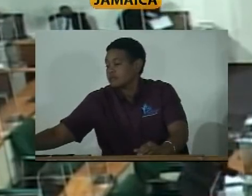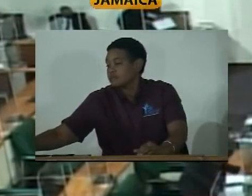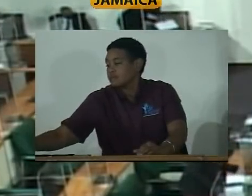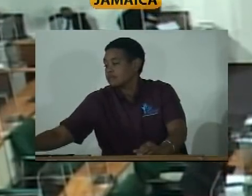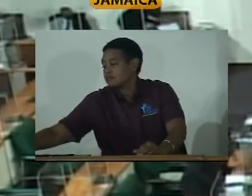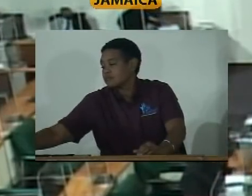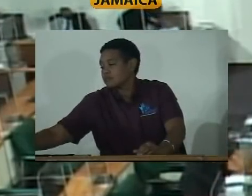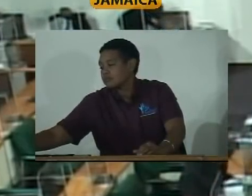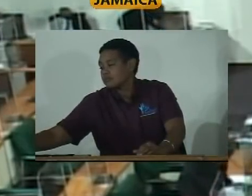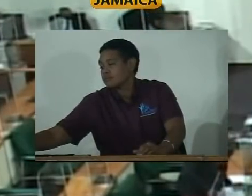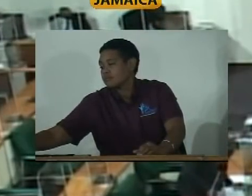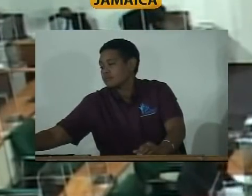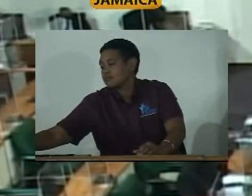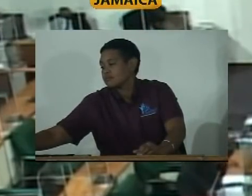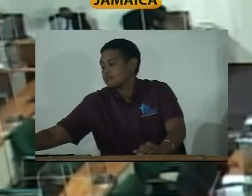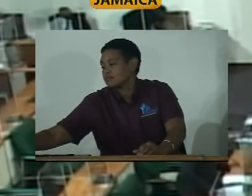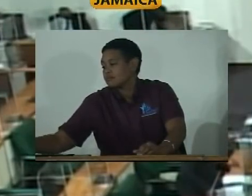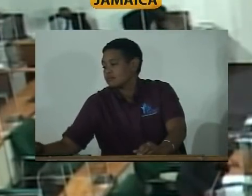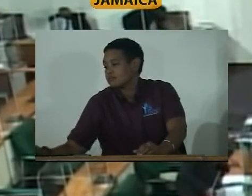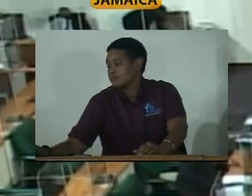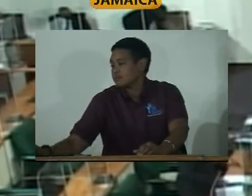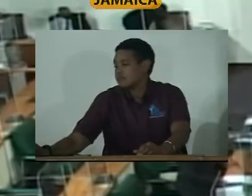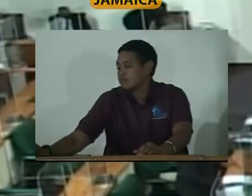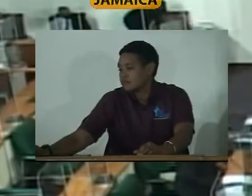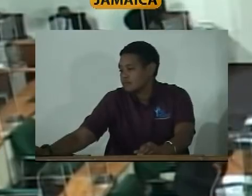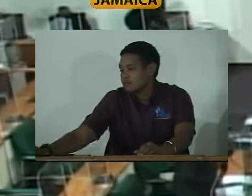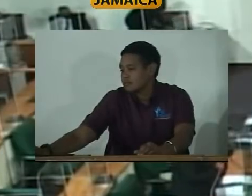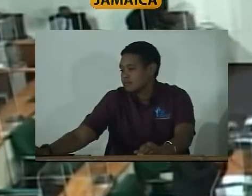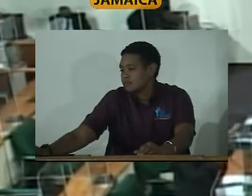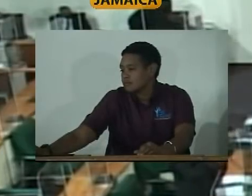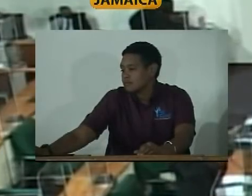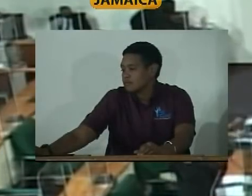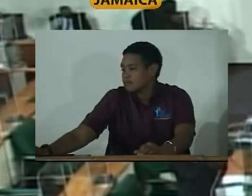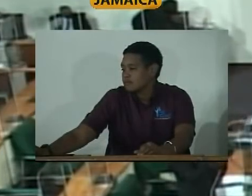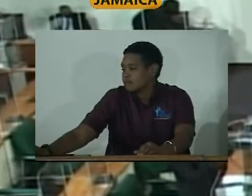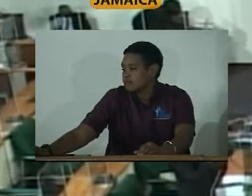Senator Campbell Rodriguez. Thank you, Mr. President.